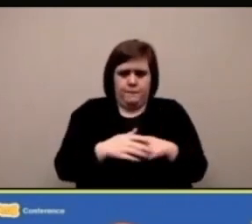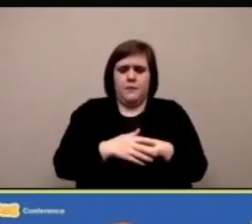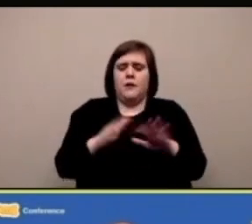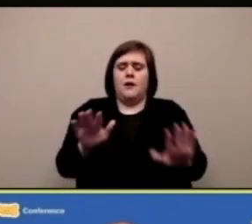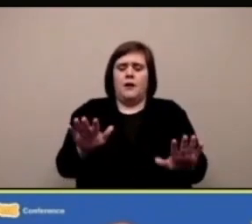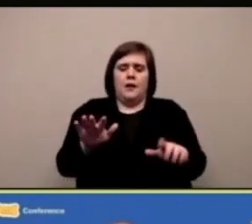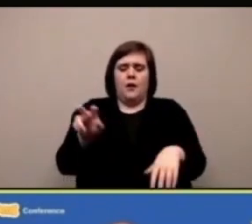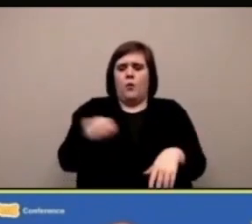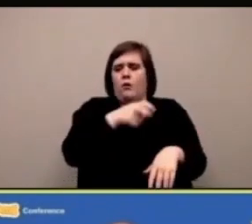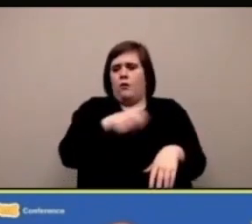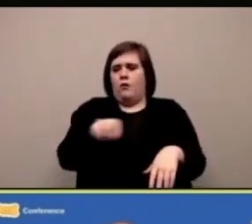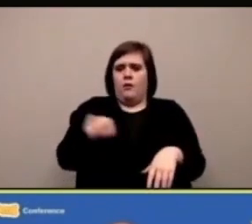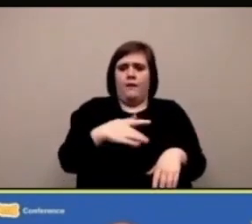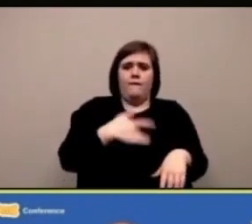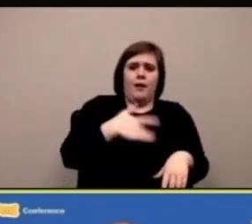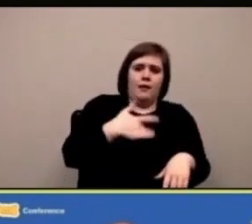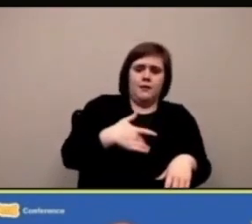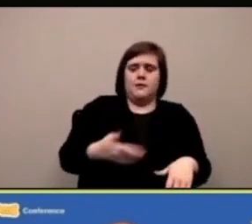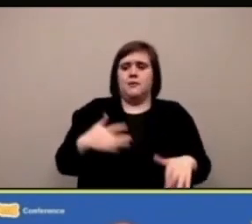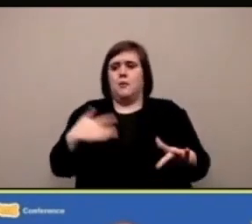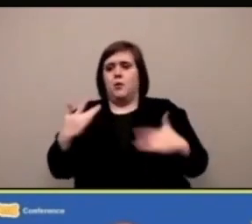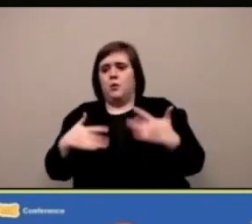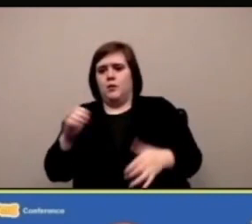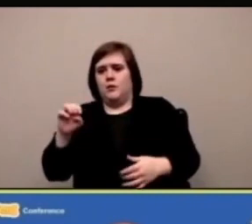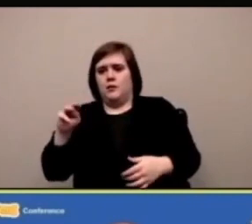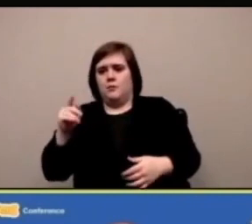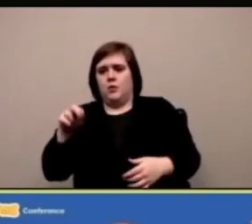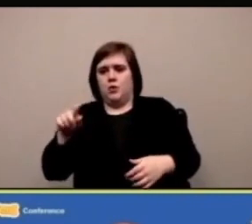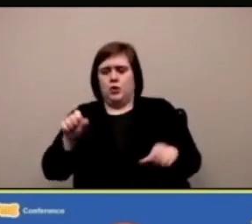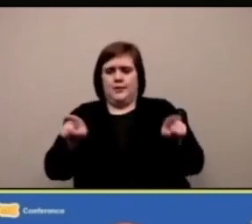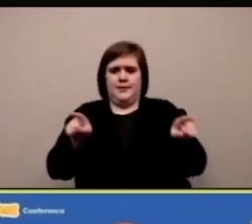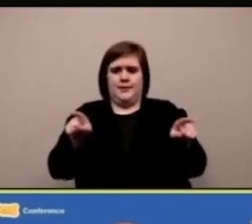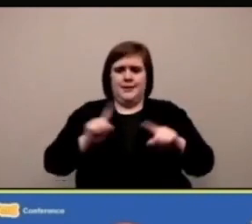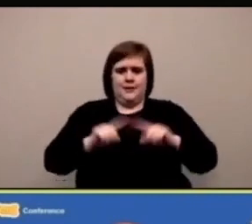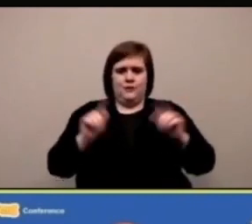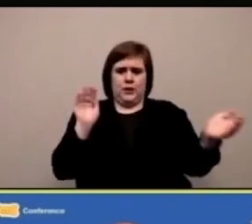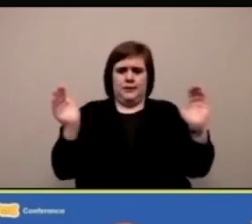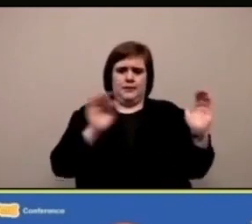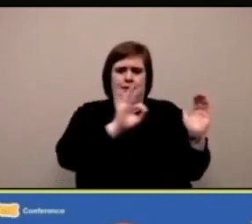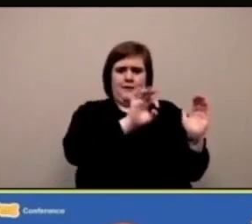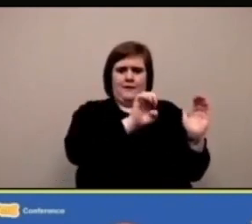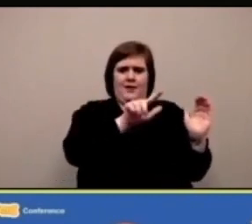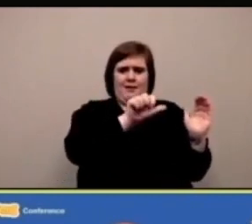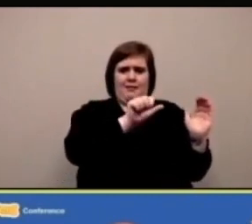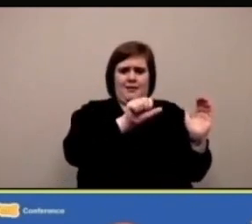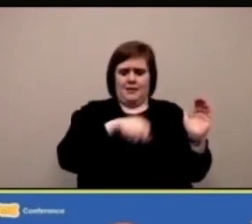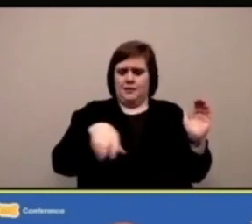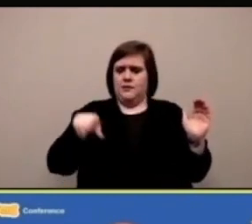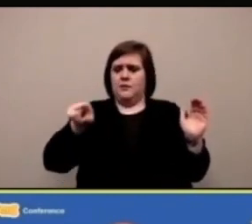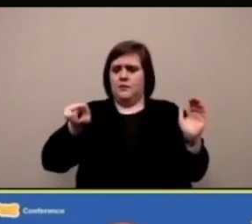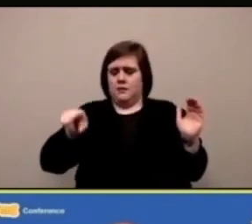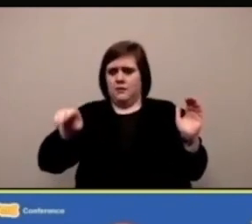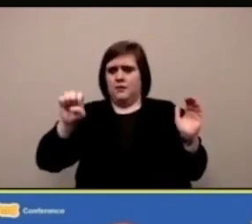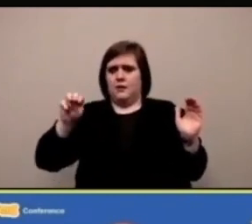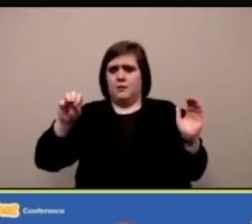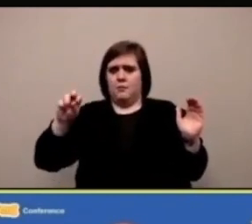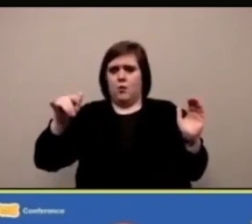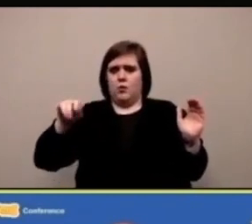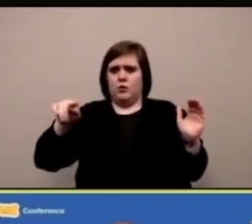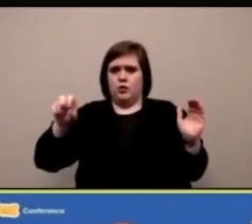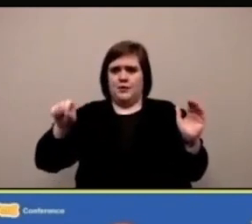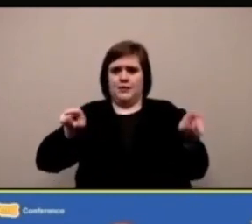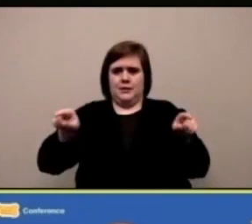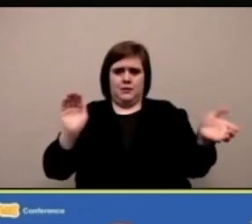between feelings and emotions. There is a little bit of a discussion on like what's the difference between the two of them. For today, we're just